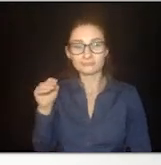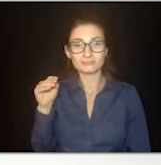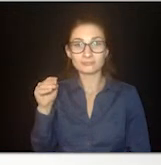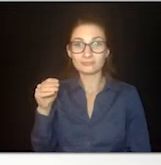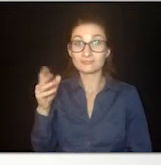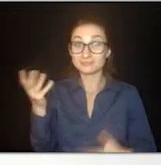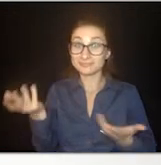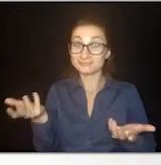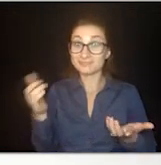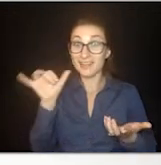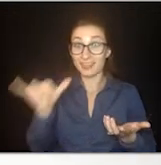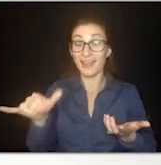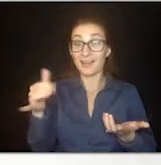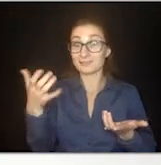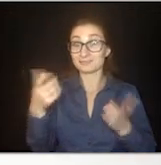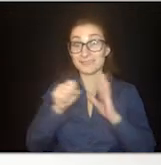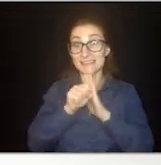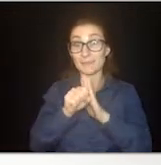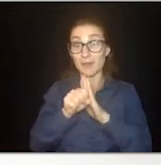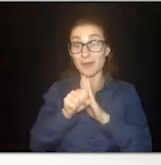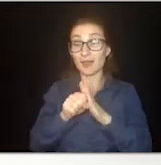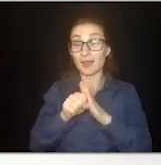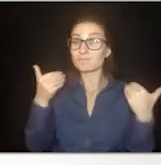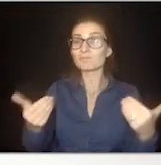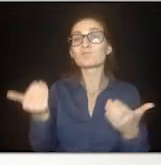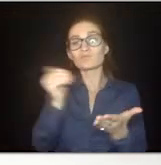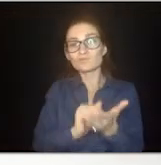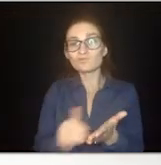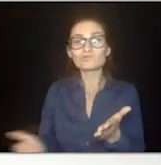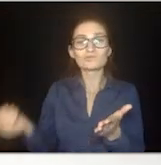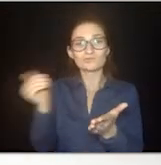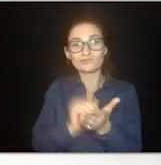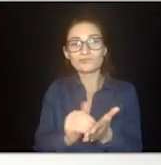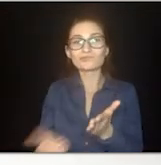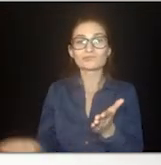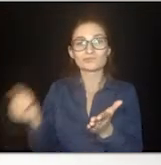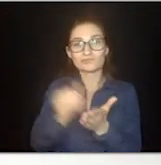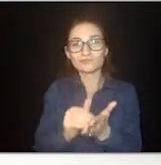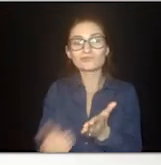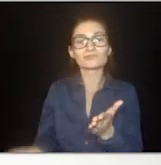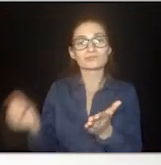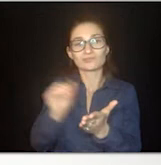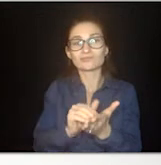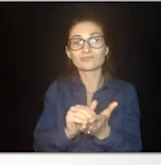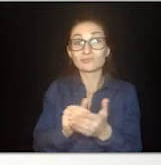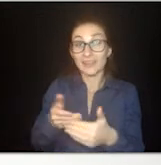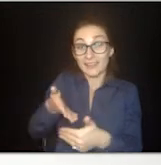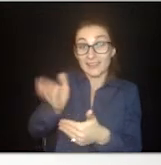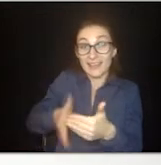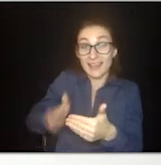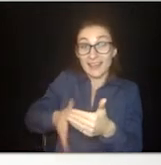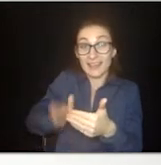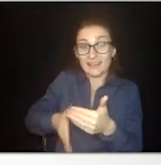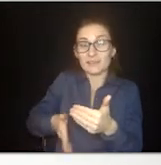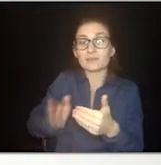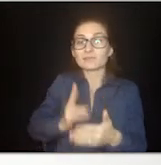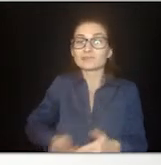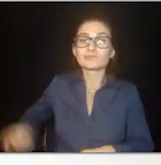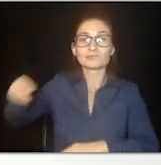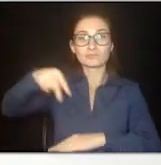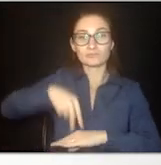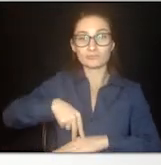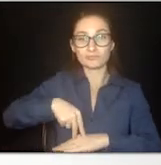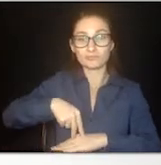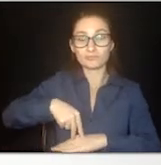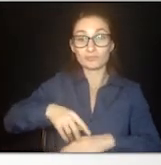on, we're doing, let's go. So that's that. And then you repeat it. And then at the end, then you get up